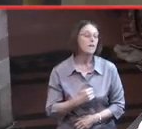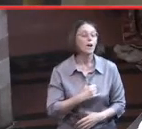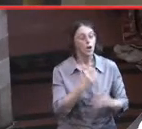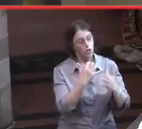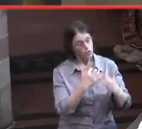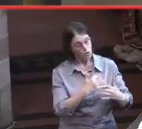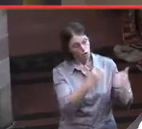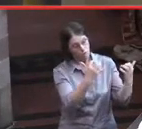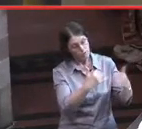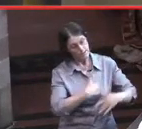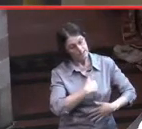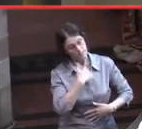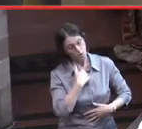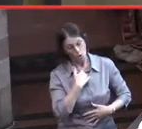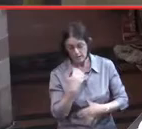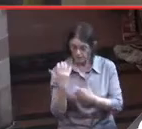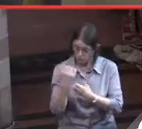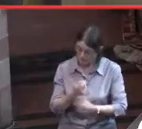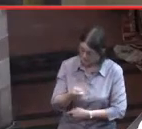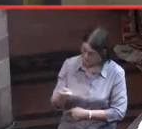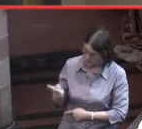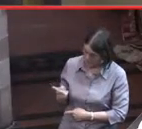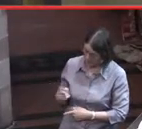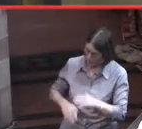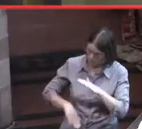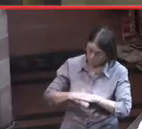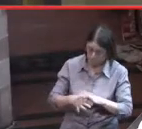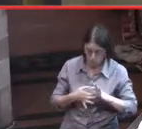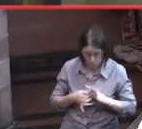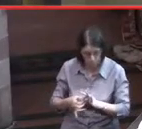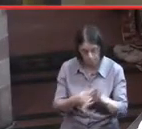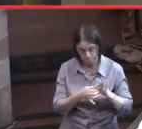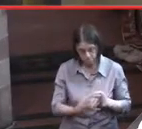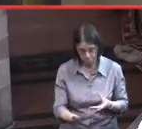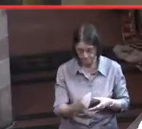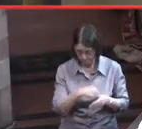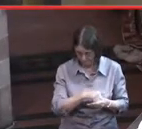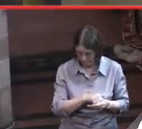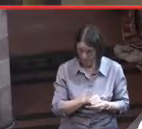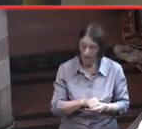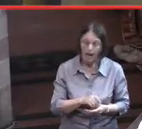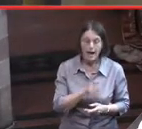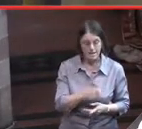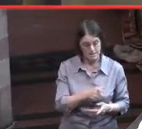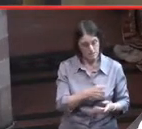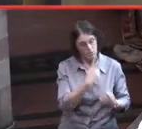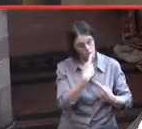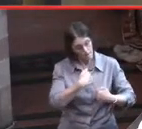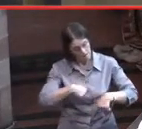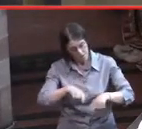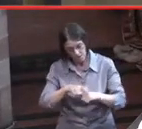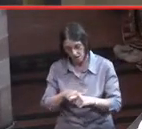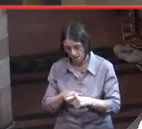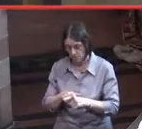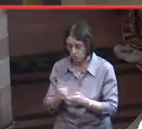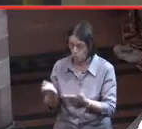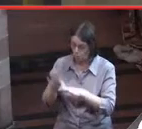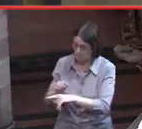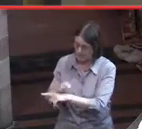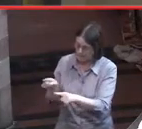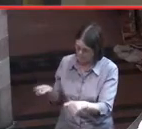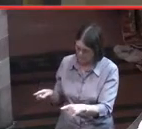full connection and resolved that they be ordained by prayer and the laying on of hands.